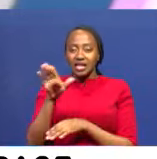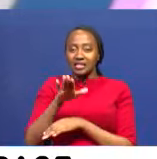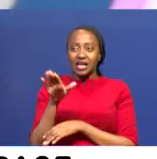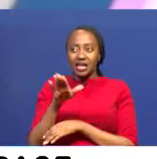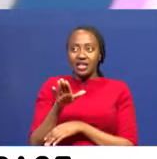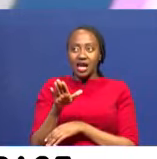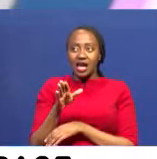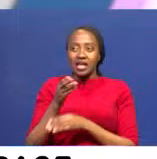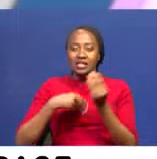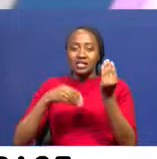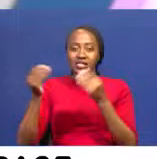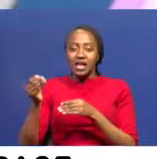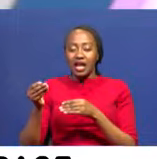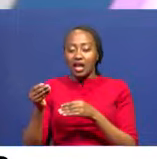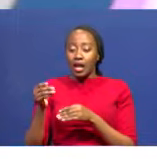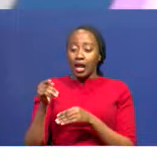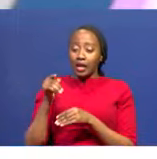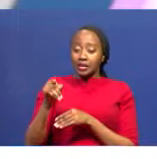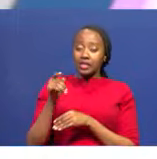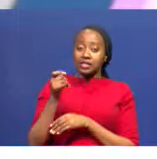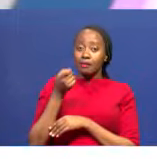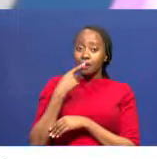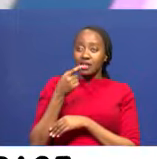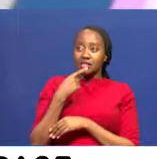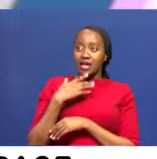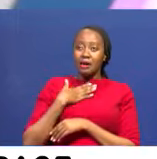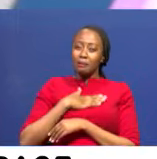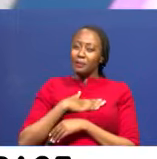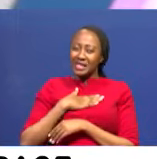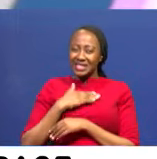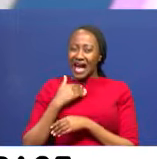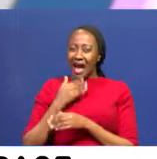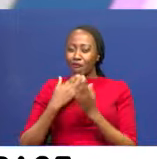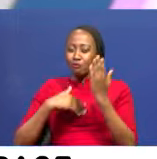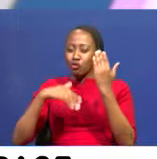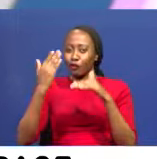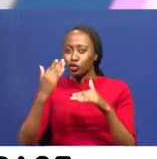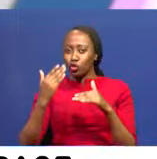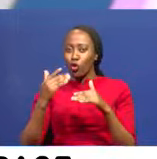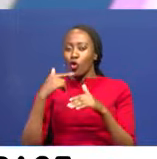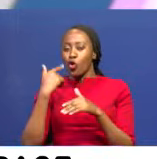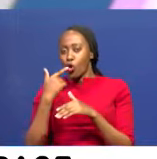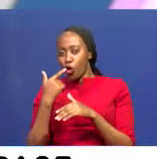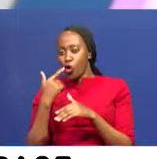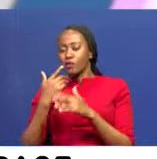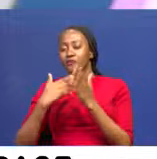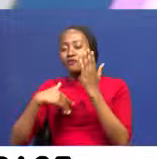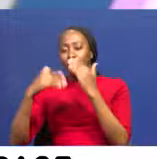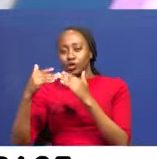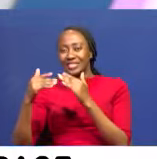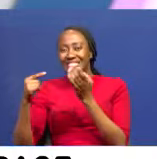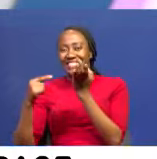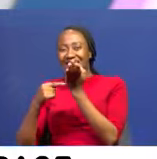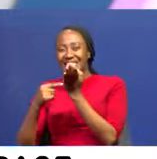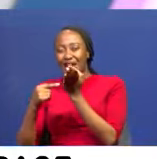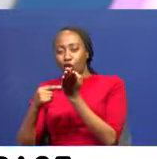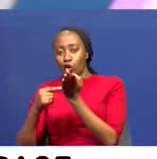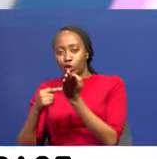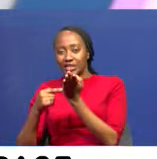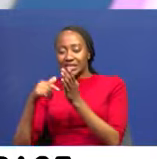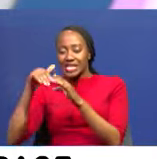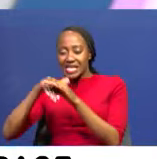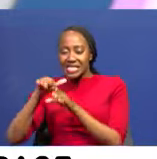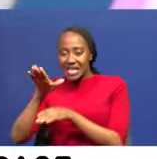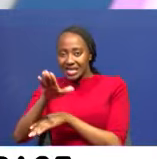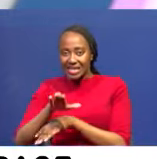they sell over-the-counter medicines, please have a healthcare professional, a pharmacist or a pharmaceutical technologist in that area,